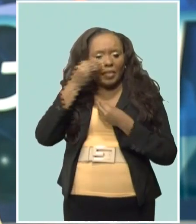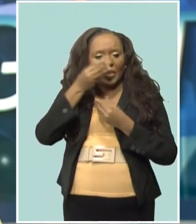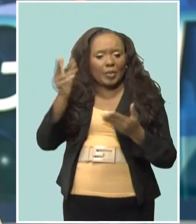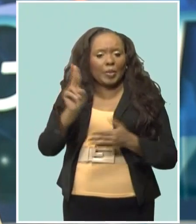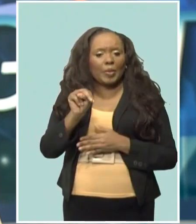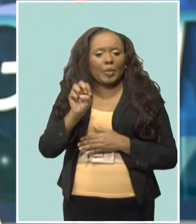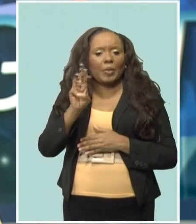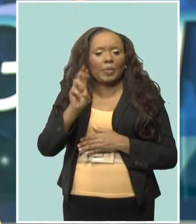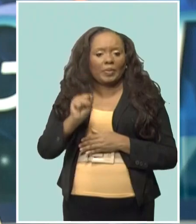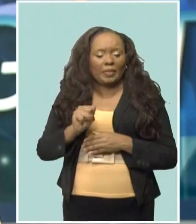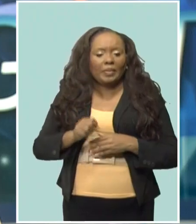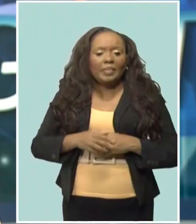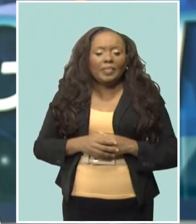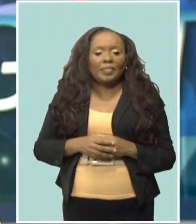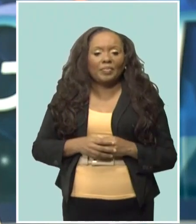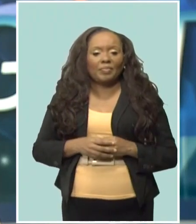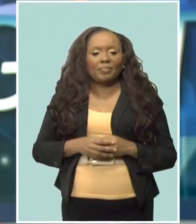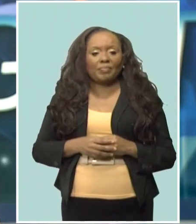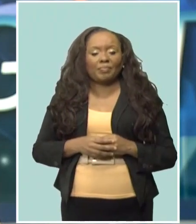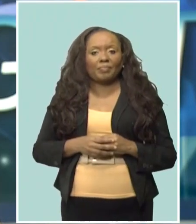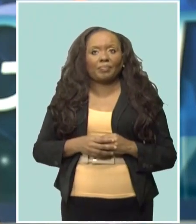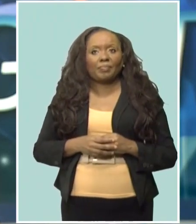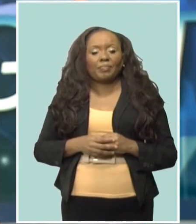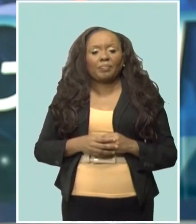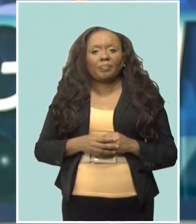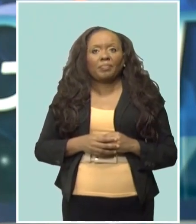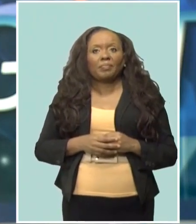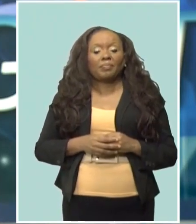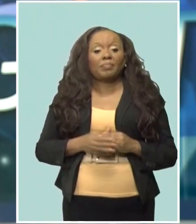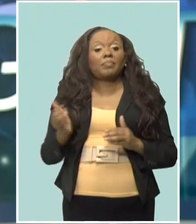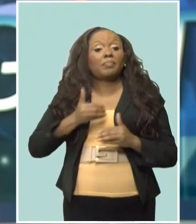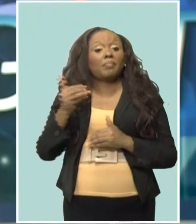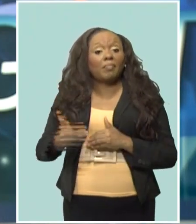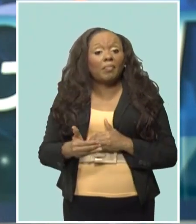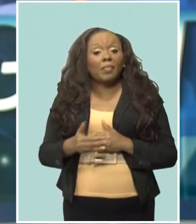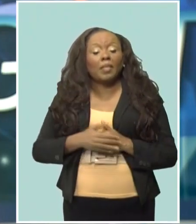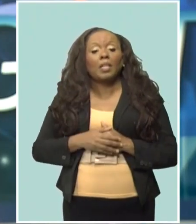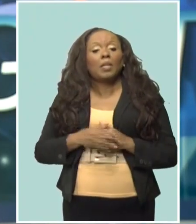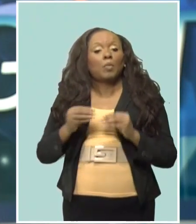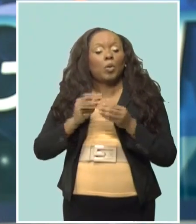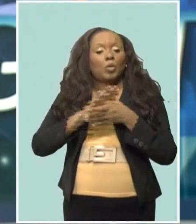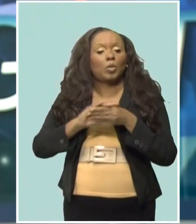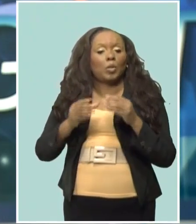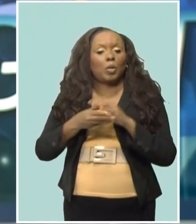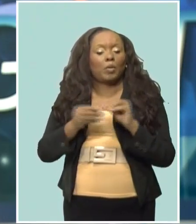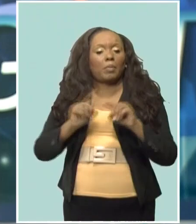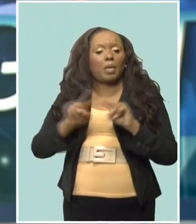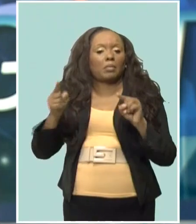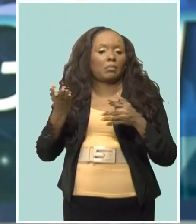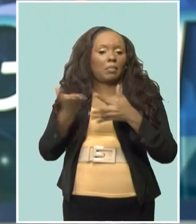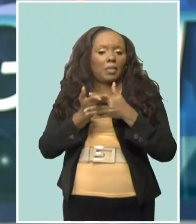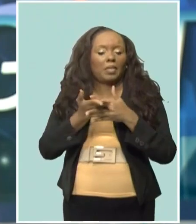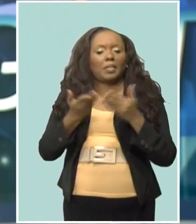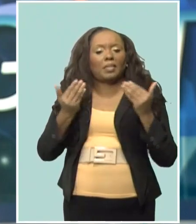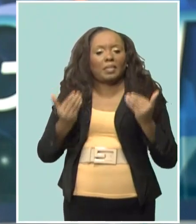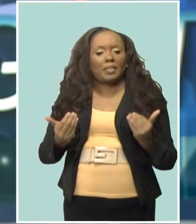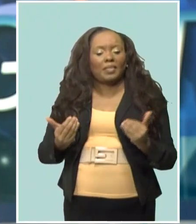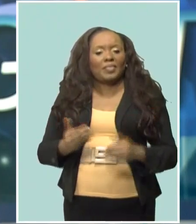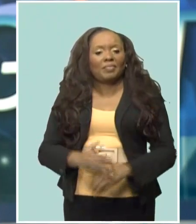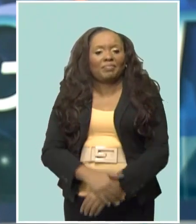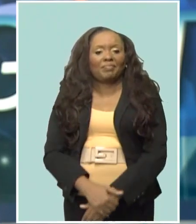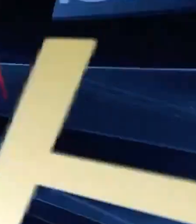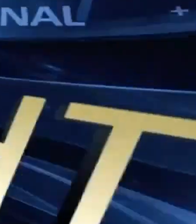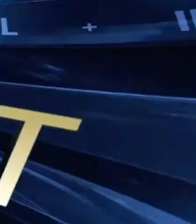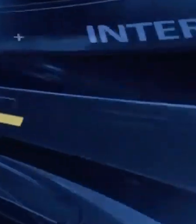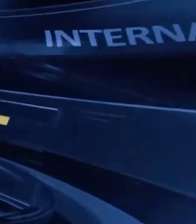Know with Crystal Hoyt. Well, coming up, another effort begins to clean up sargassum seaweed from the South